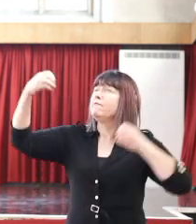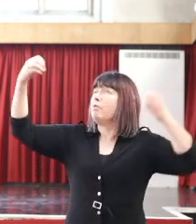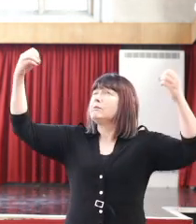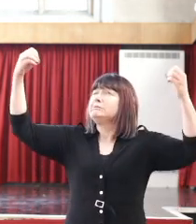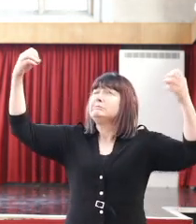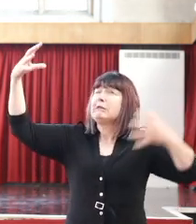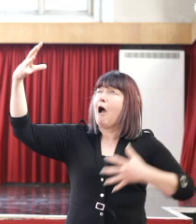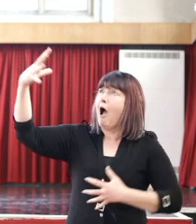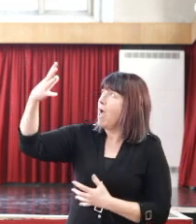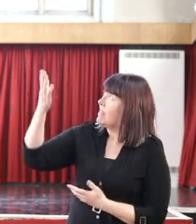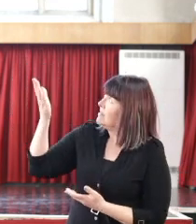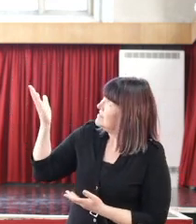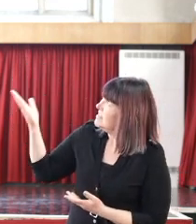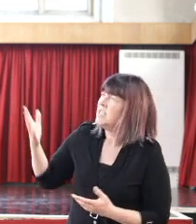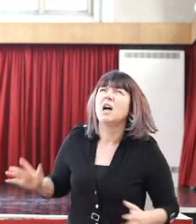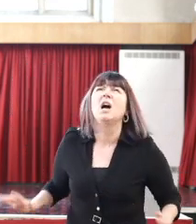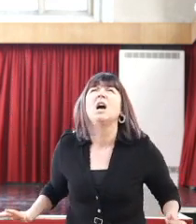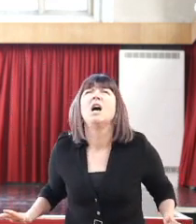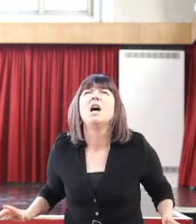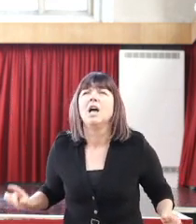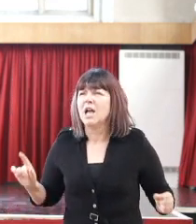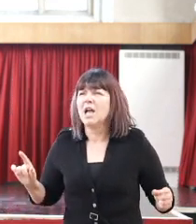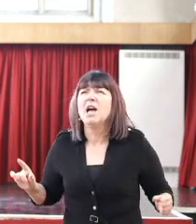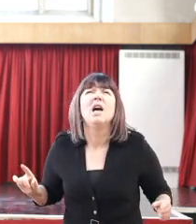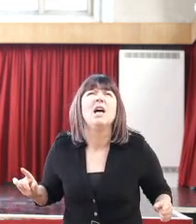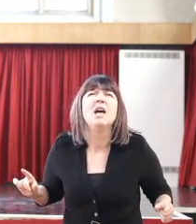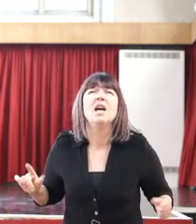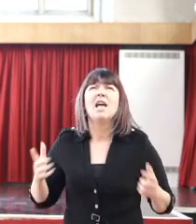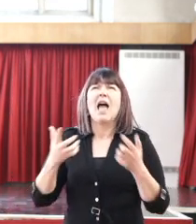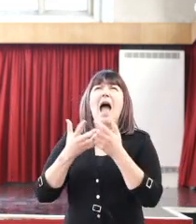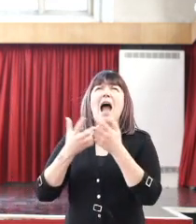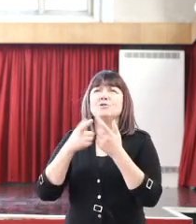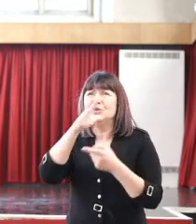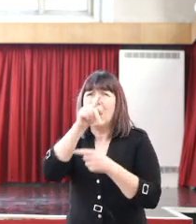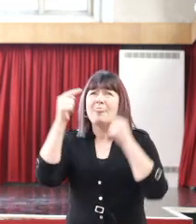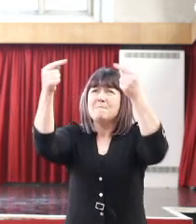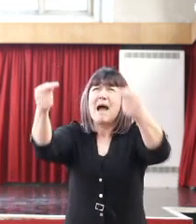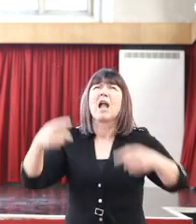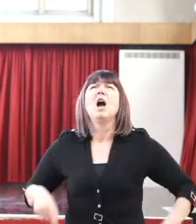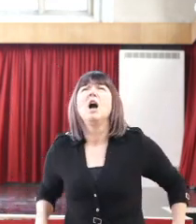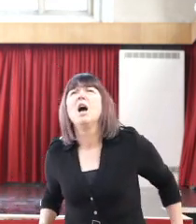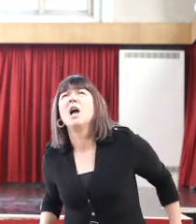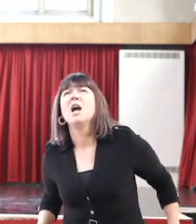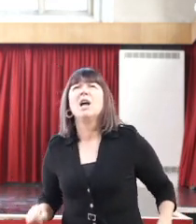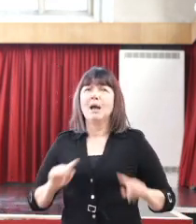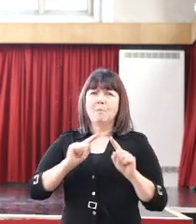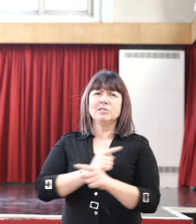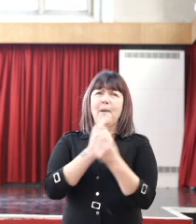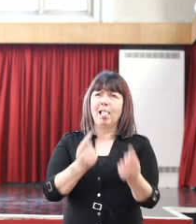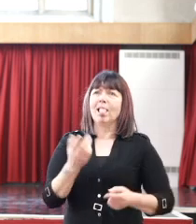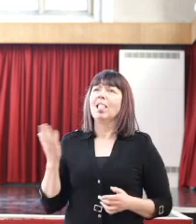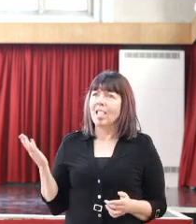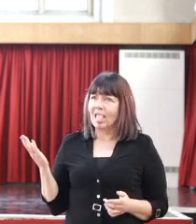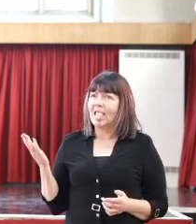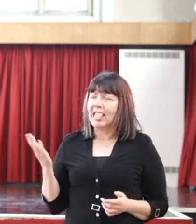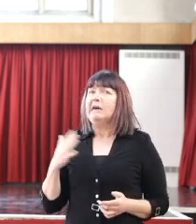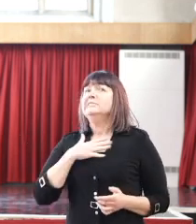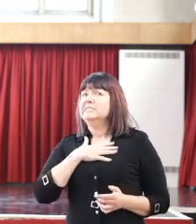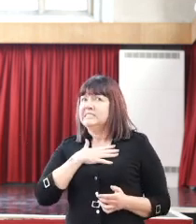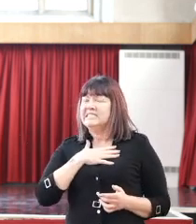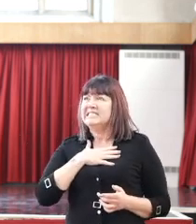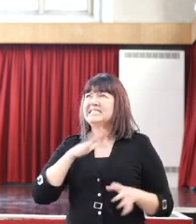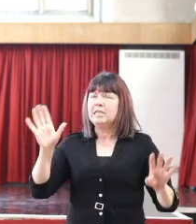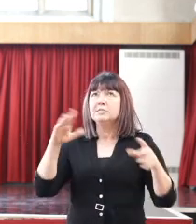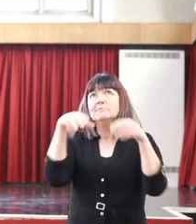and other things coming, so you will have absolutely no sight of what any of the slides are. It's the point where you're not supposed to wish for